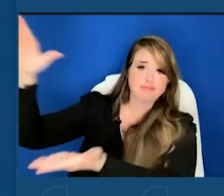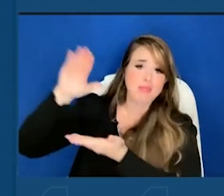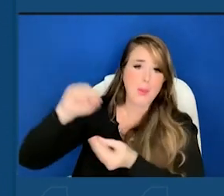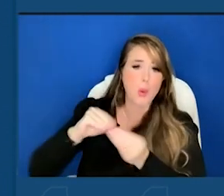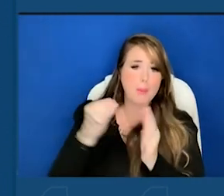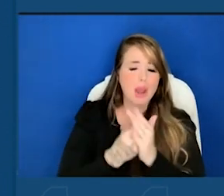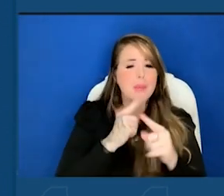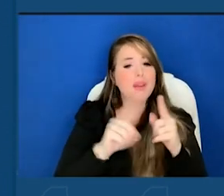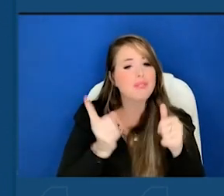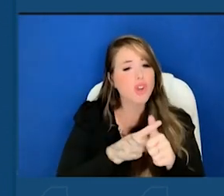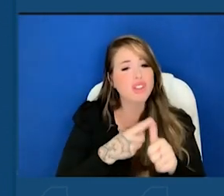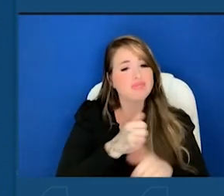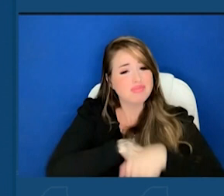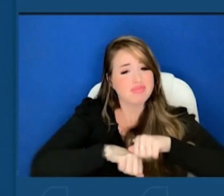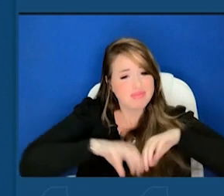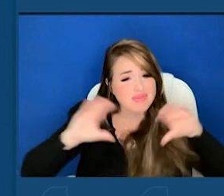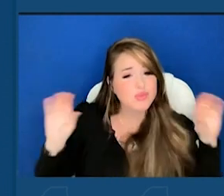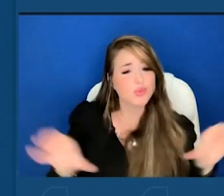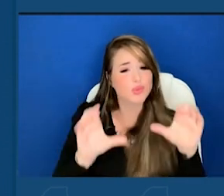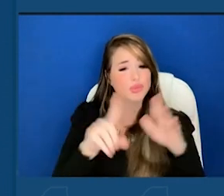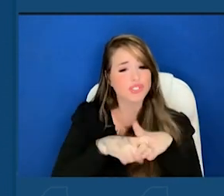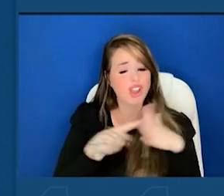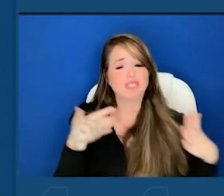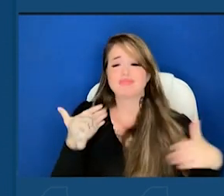it. Let's just start moving.